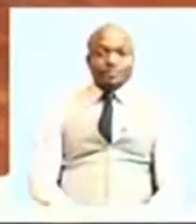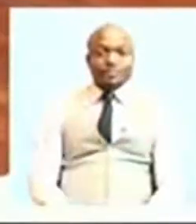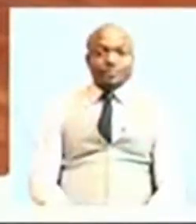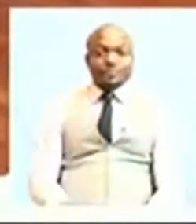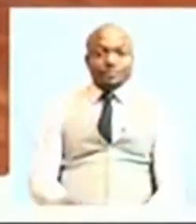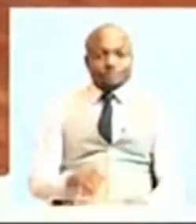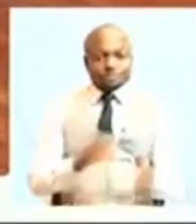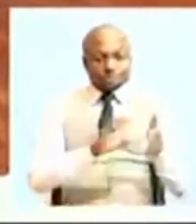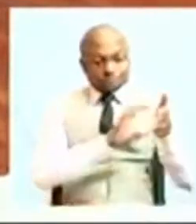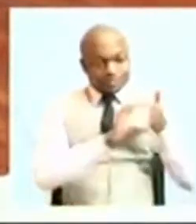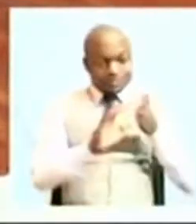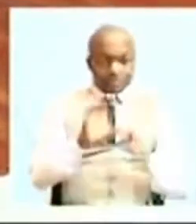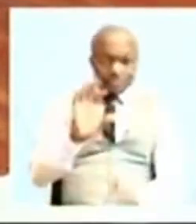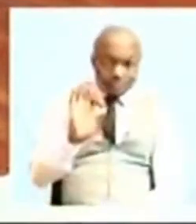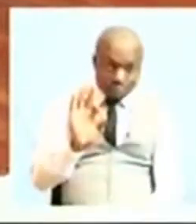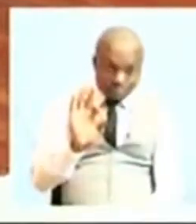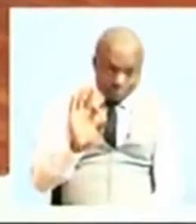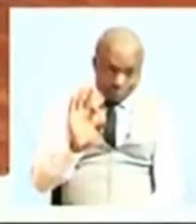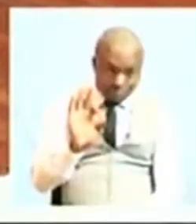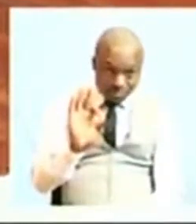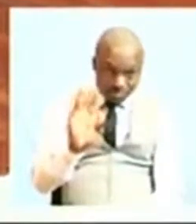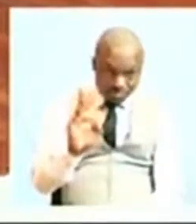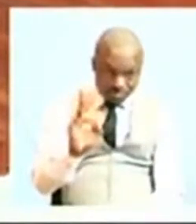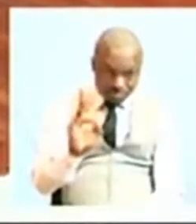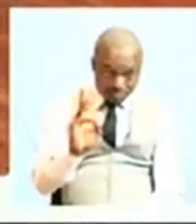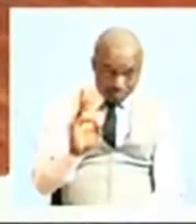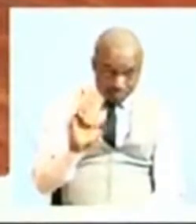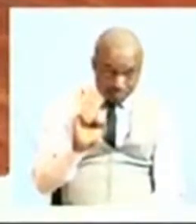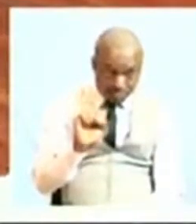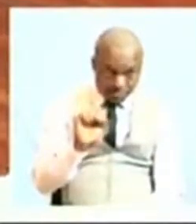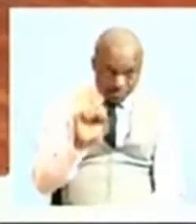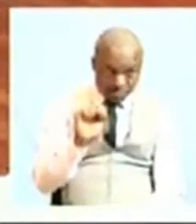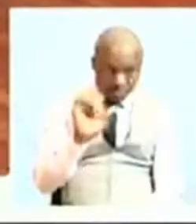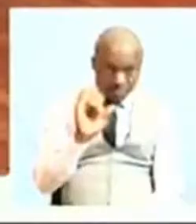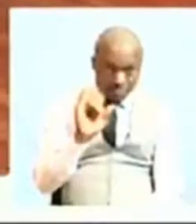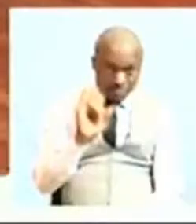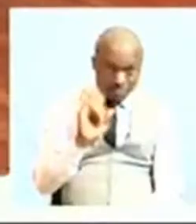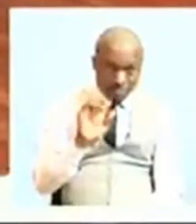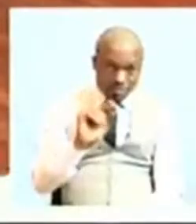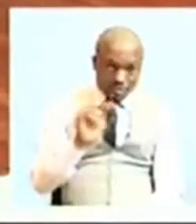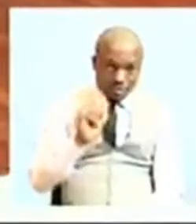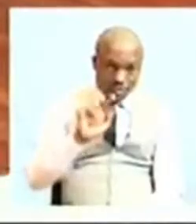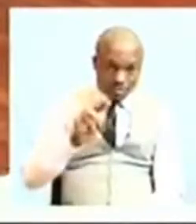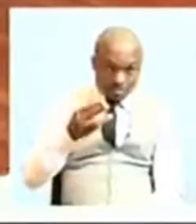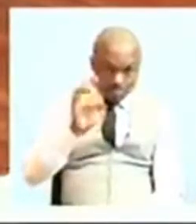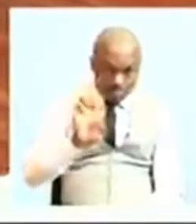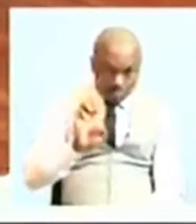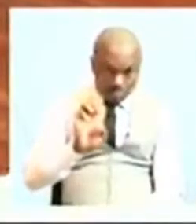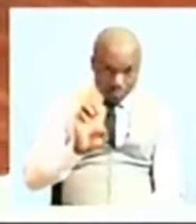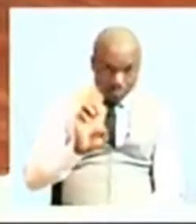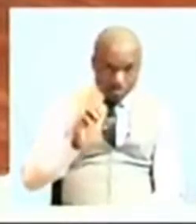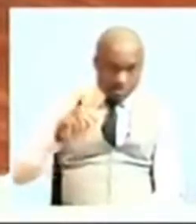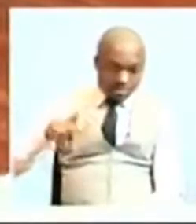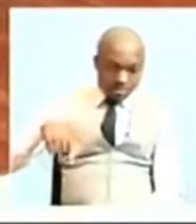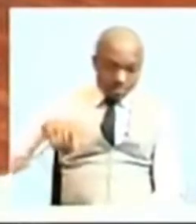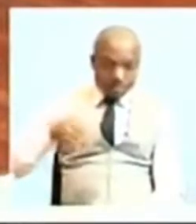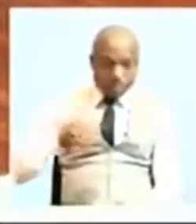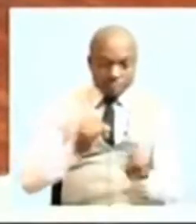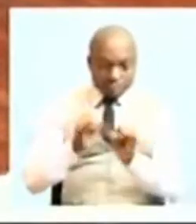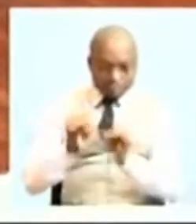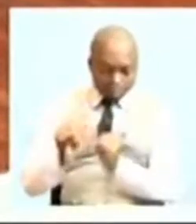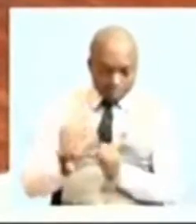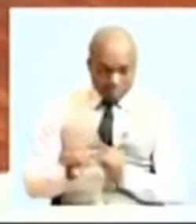Presenting paragraph 96, SINAZONGWE Town Council. The first query relates to delayed implementation